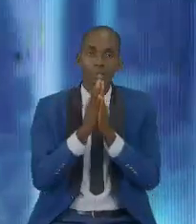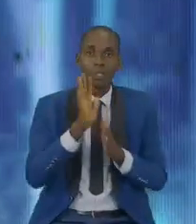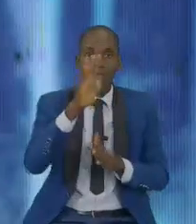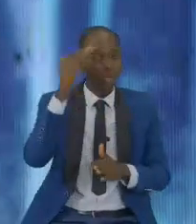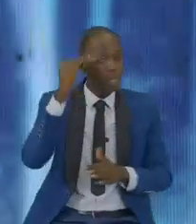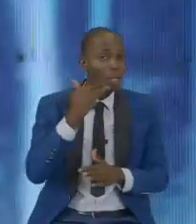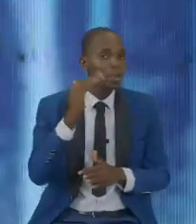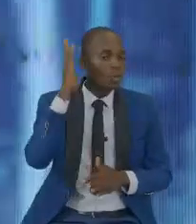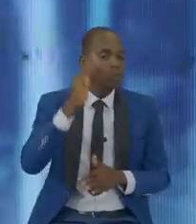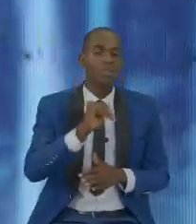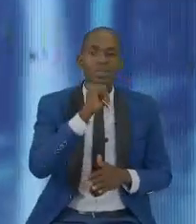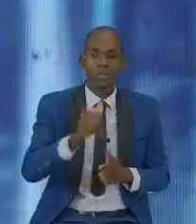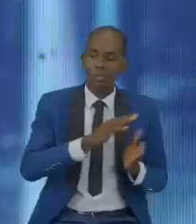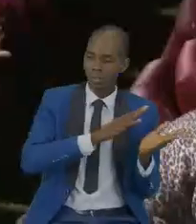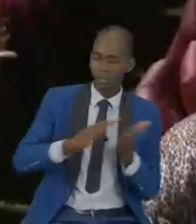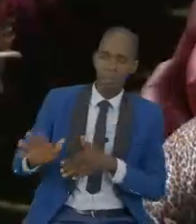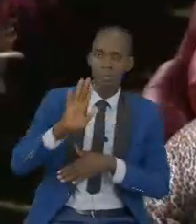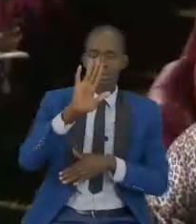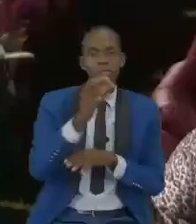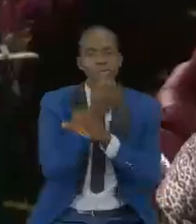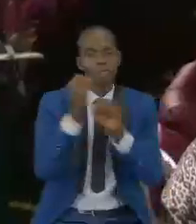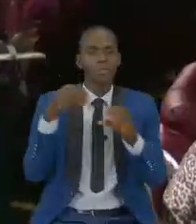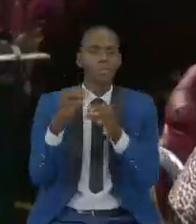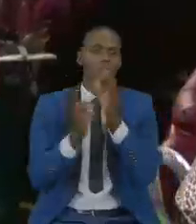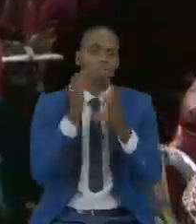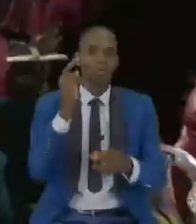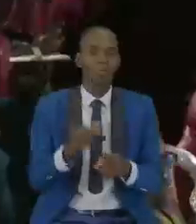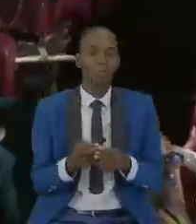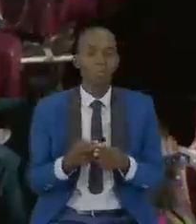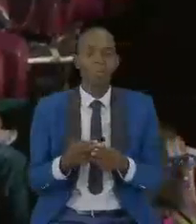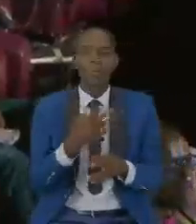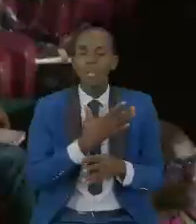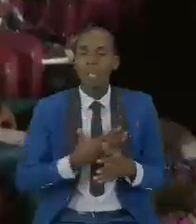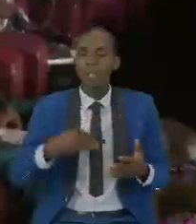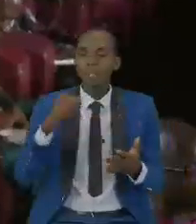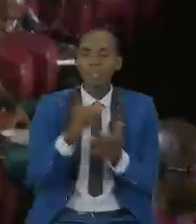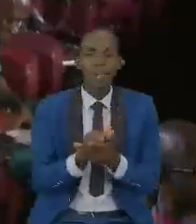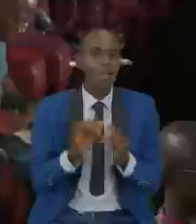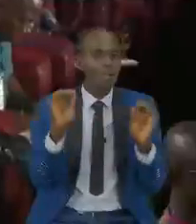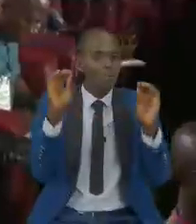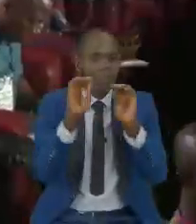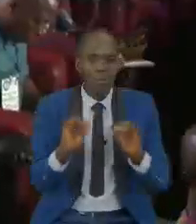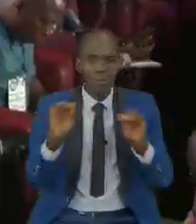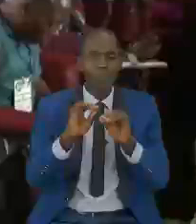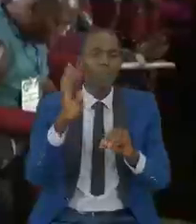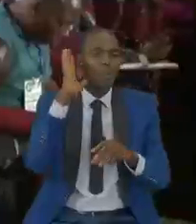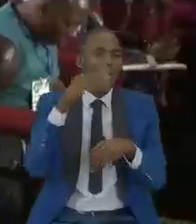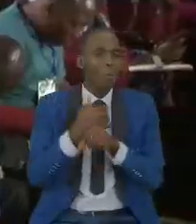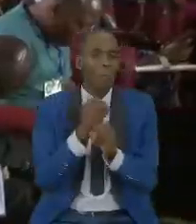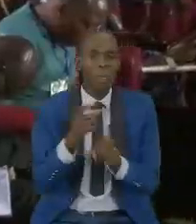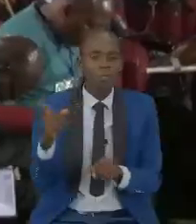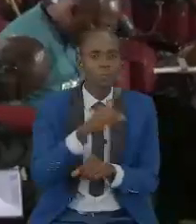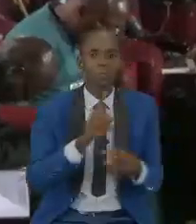not reject your salvation. And that nothing will make you get